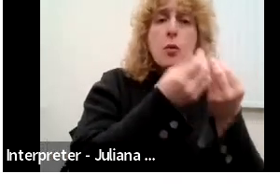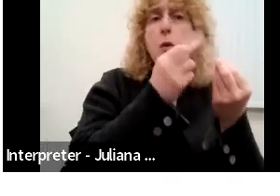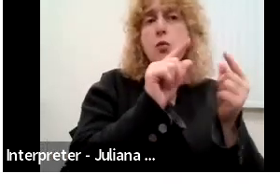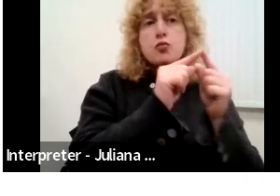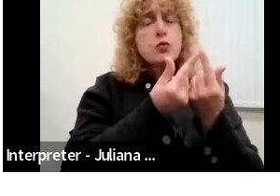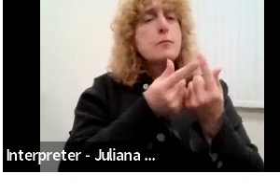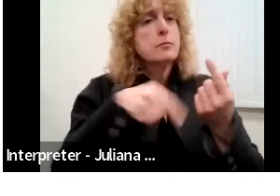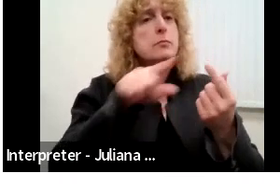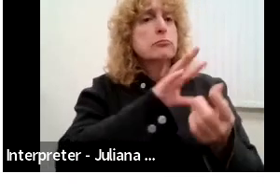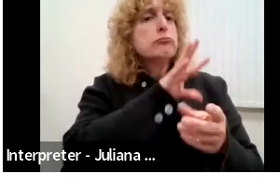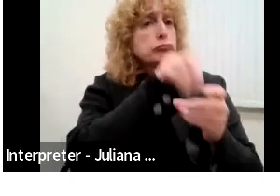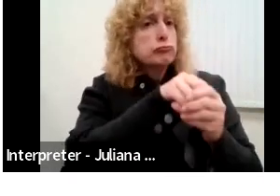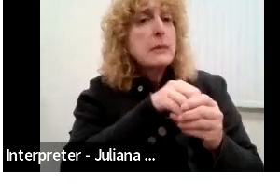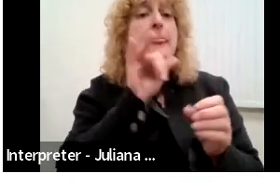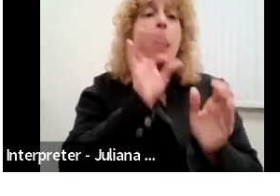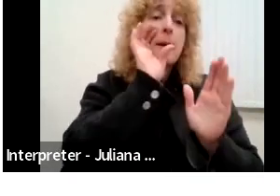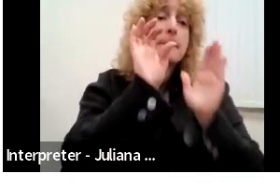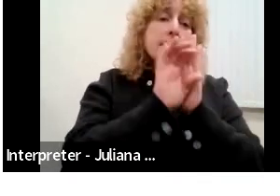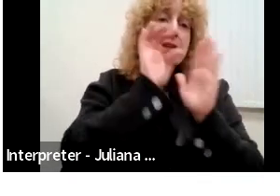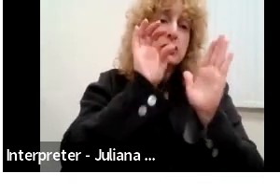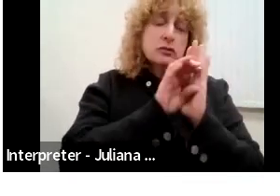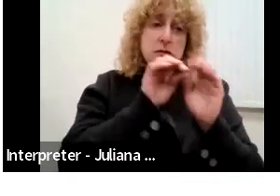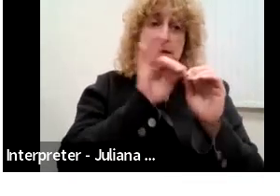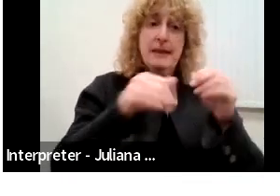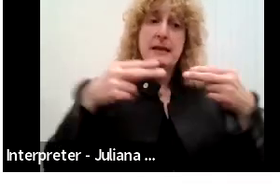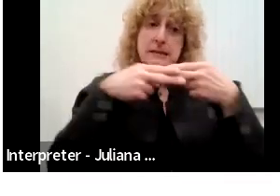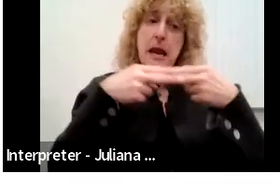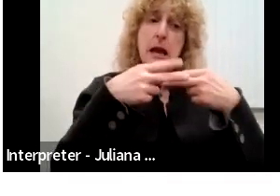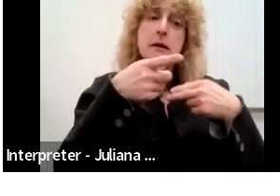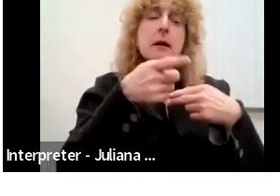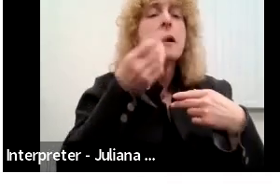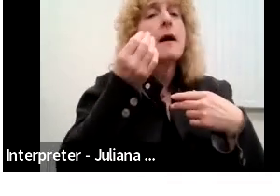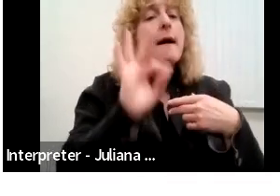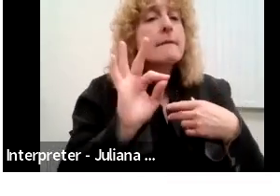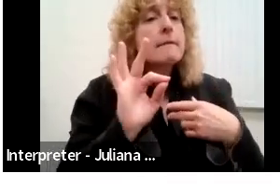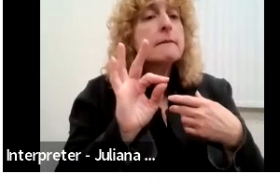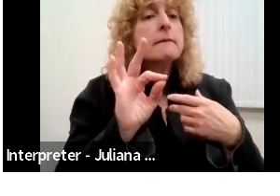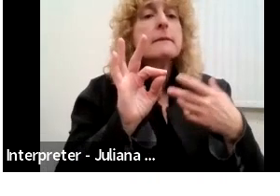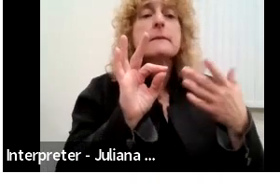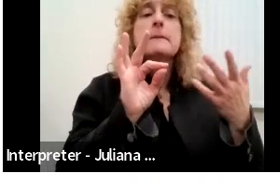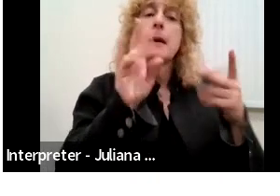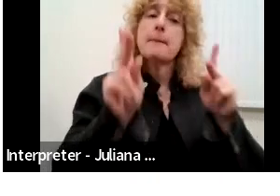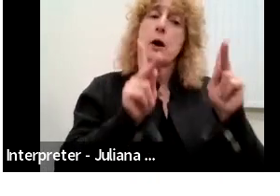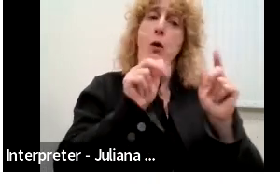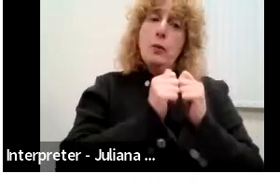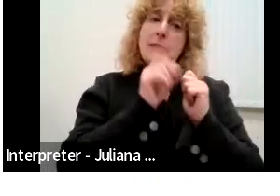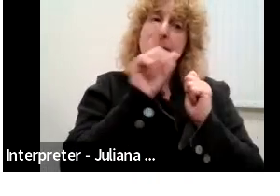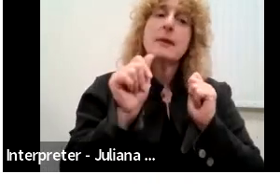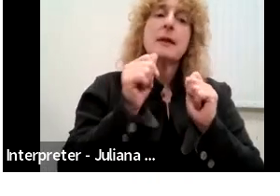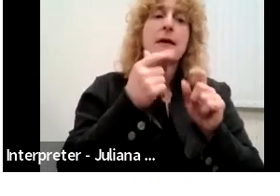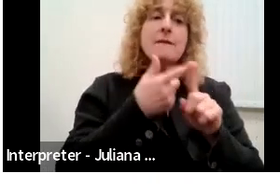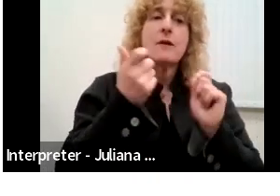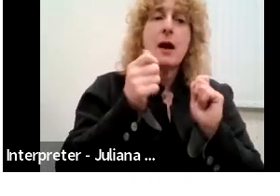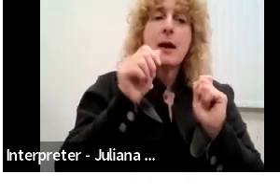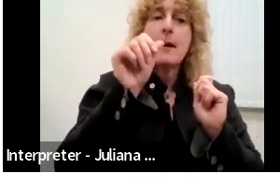of. The pictures in this slide are of people with disabilities from the Ablers Club